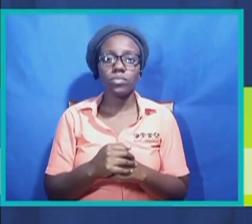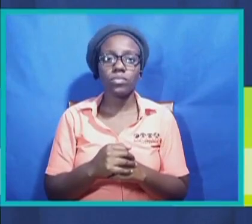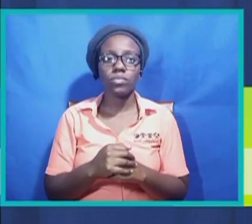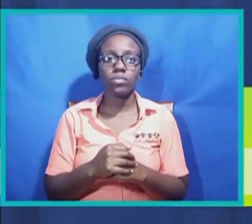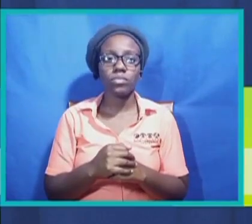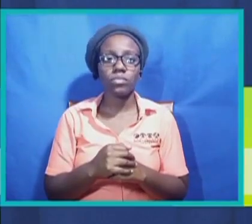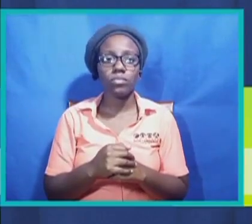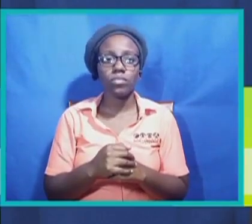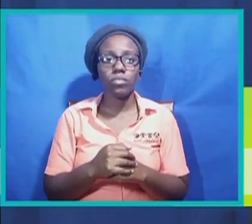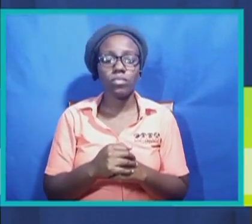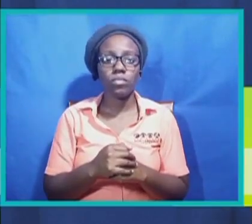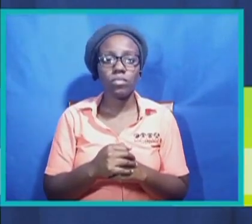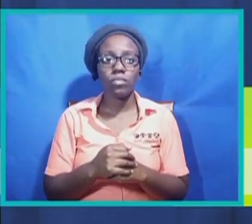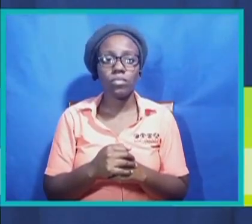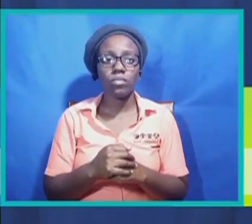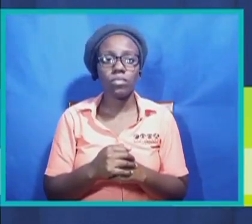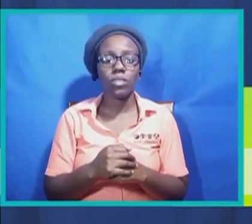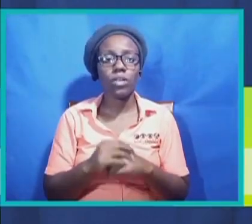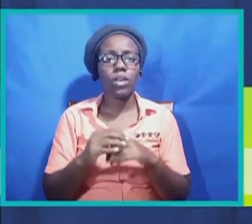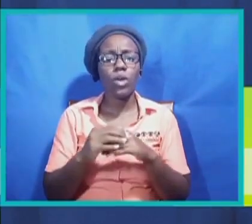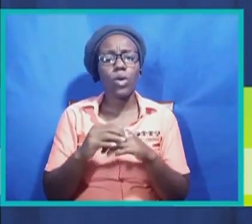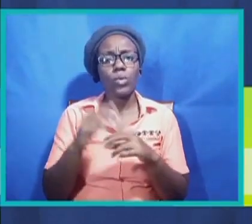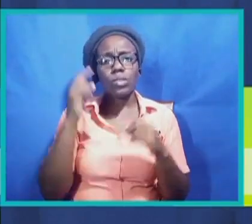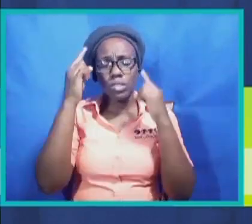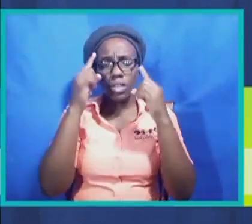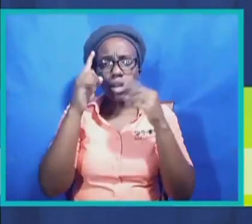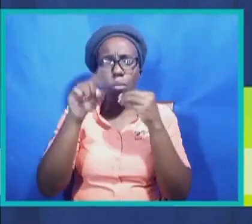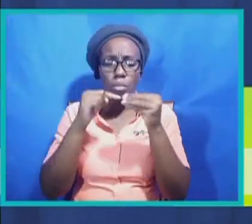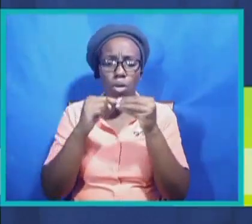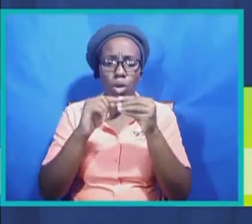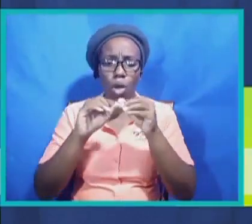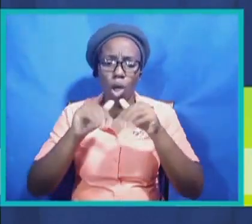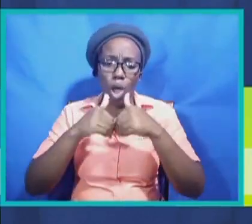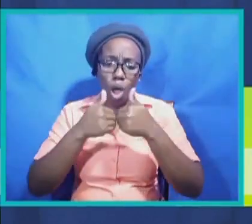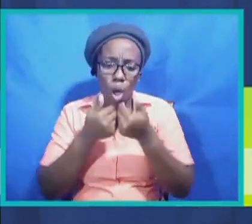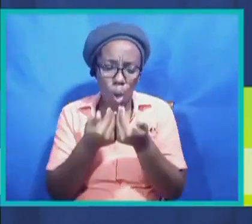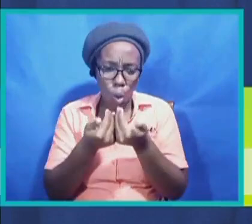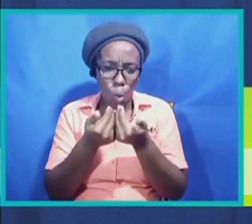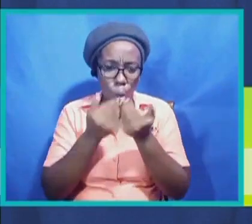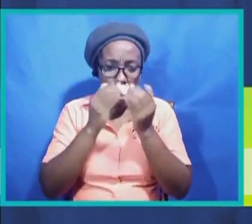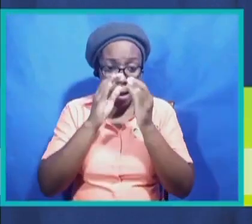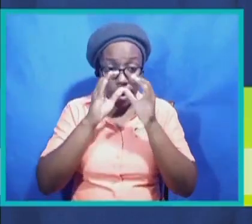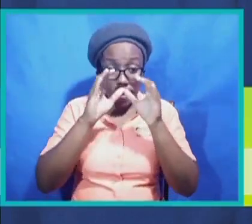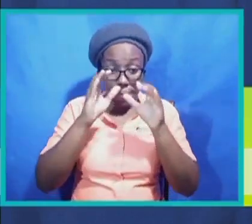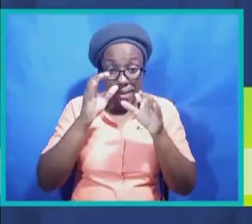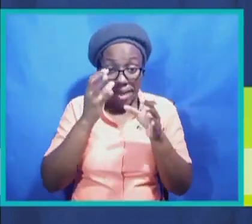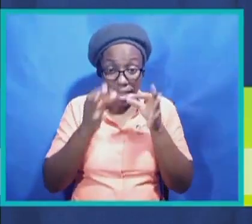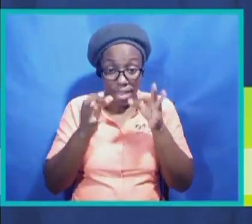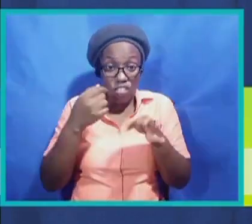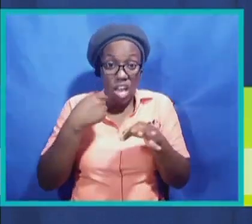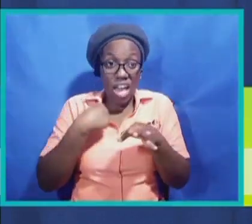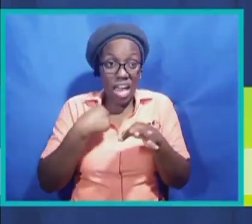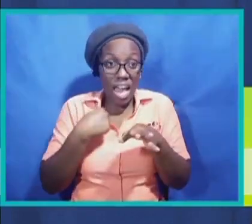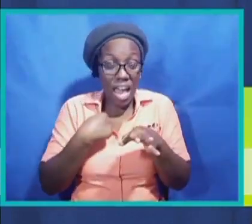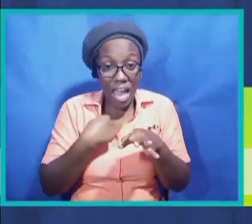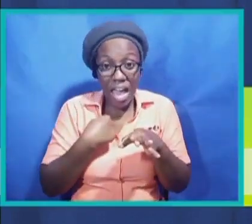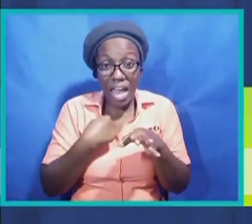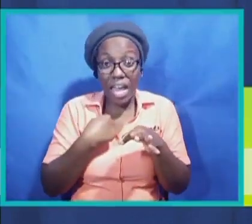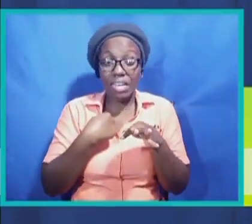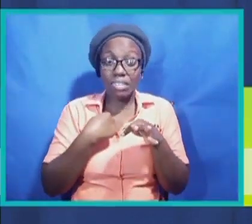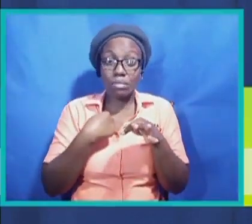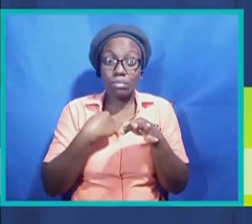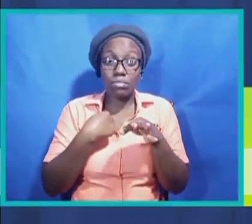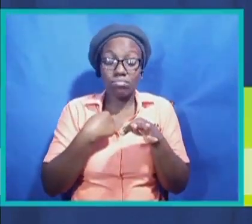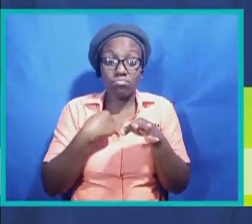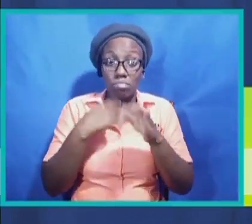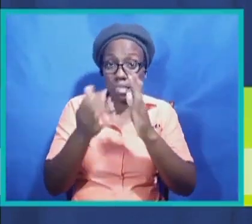looking at how being a generalist may have positive implications, but I don't know if the person was talking about,